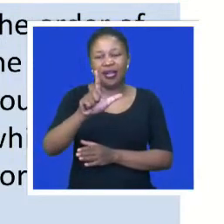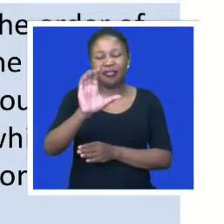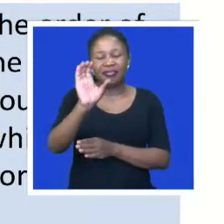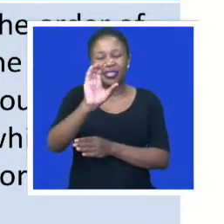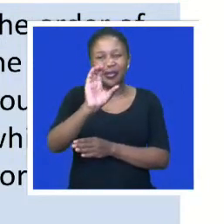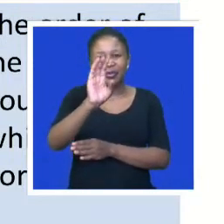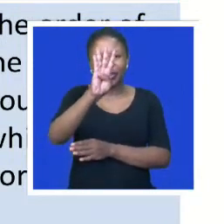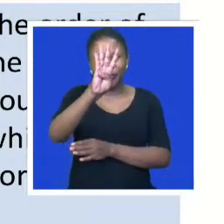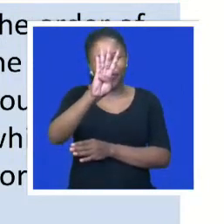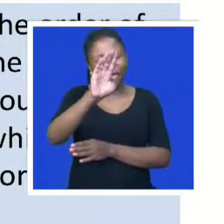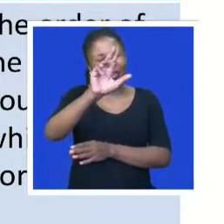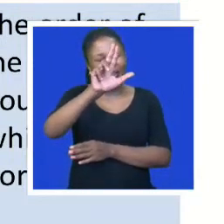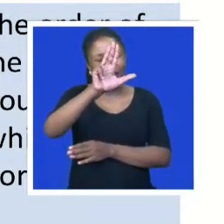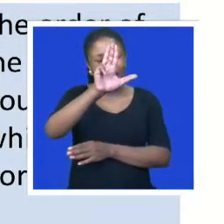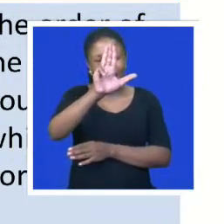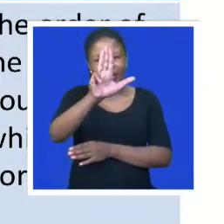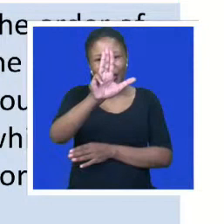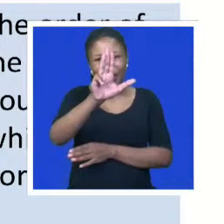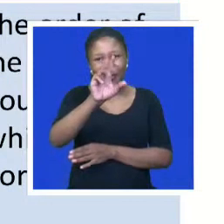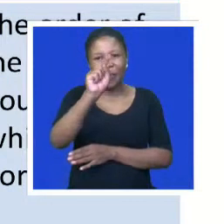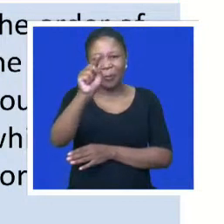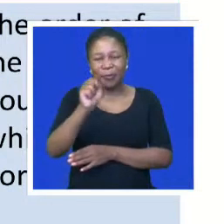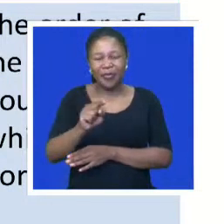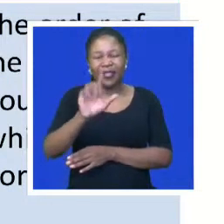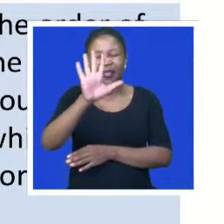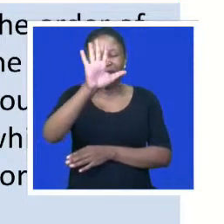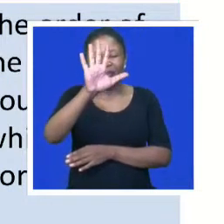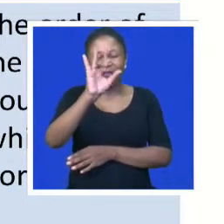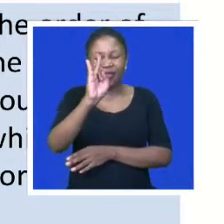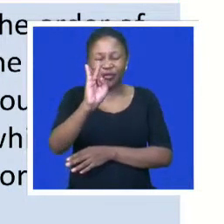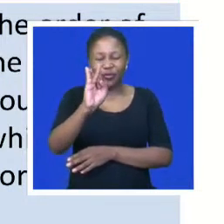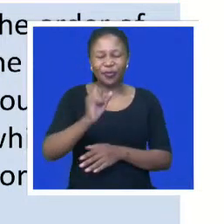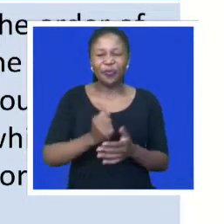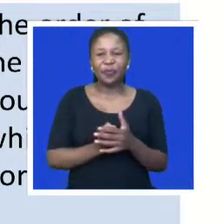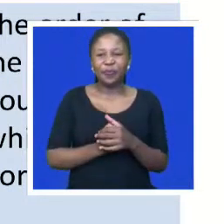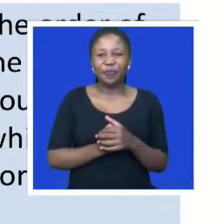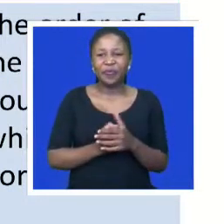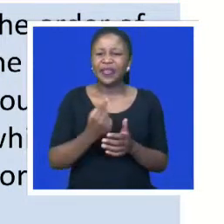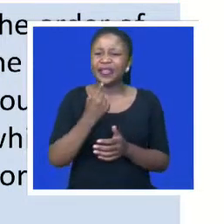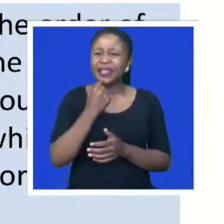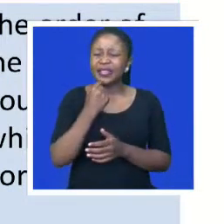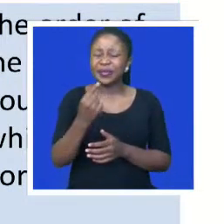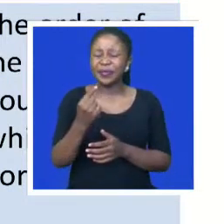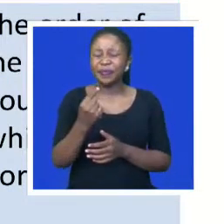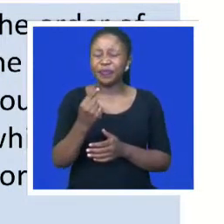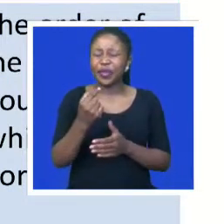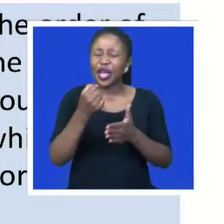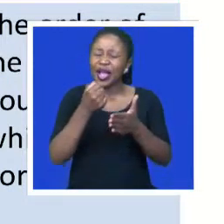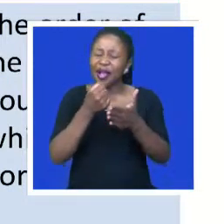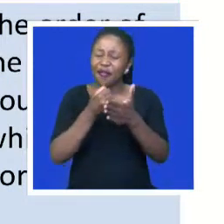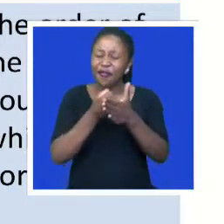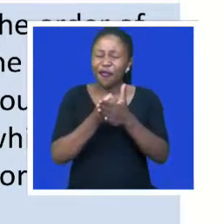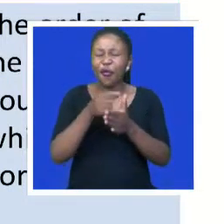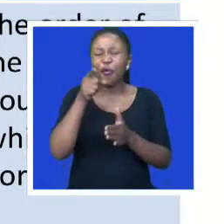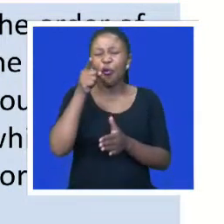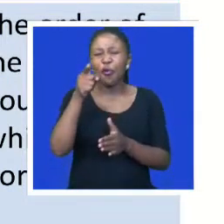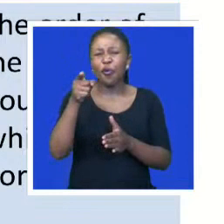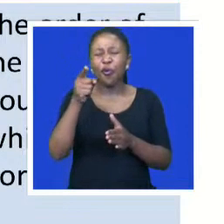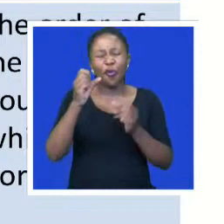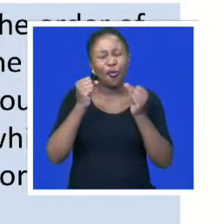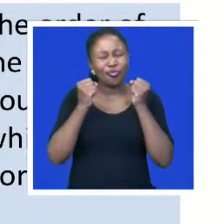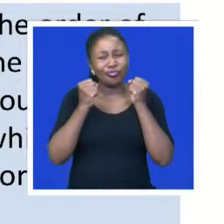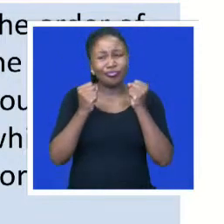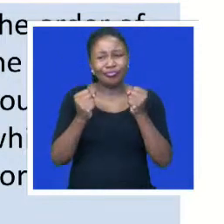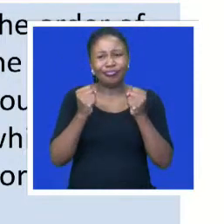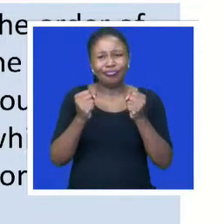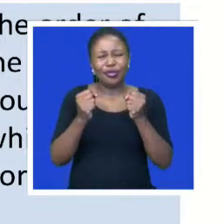For he who is mighty has done great things for me, and holy is his name, and